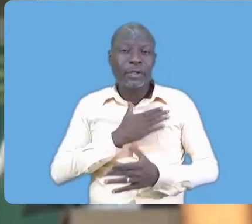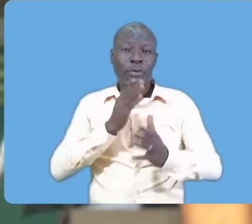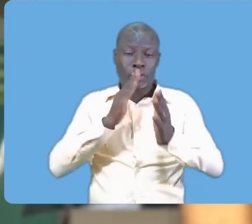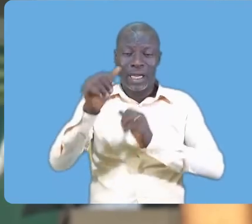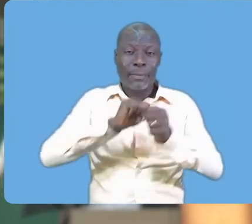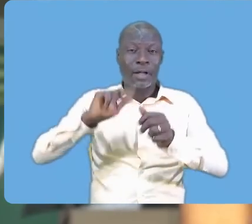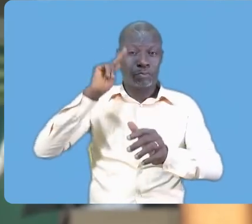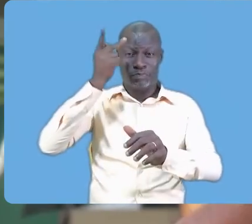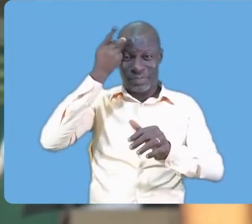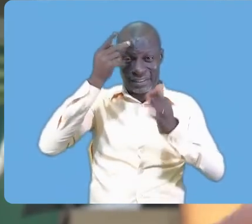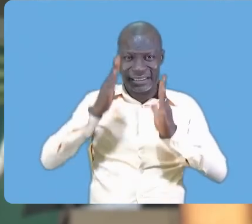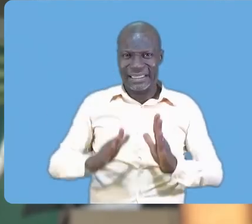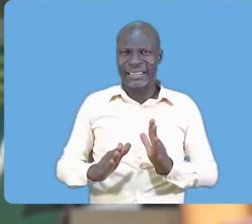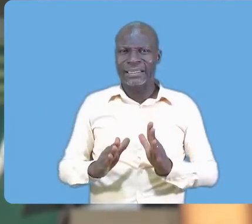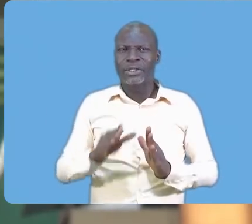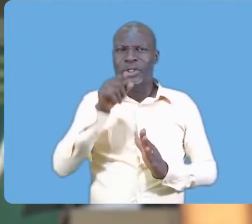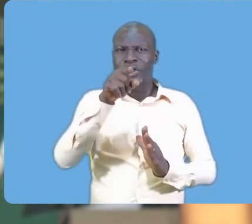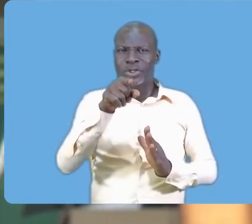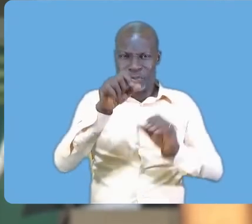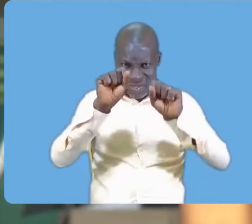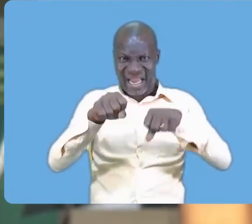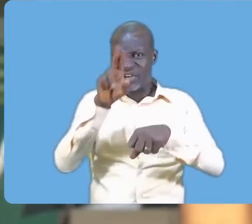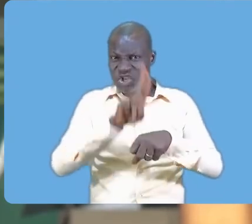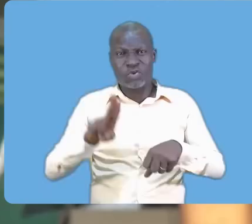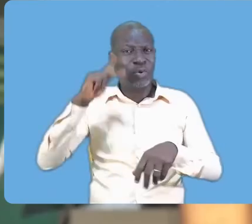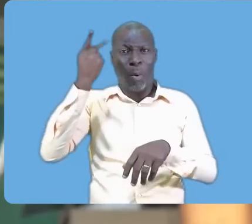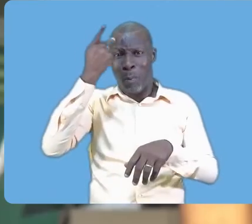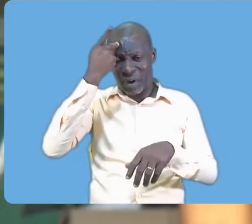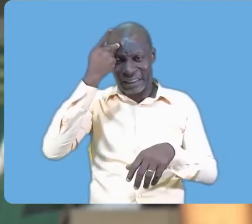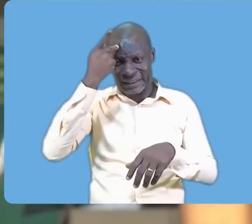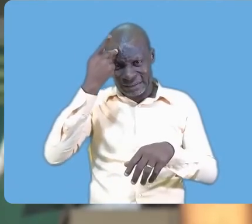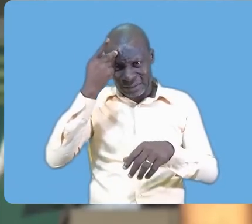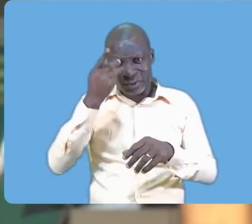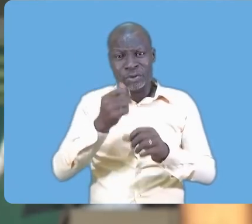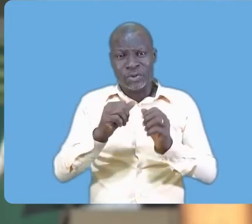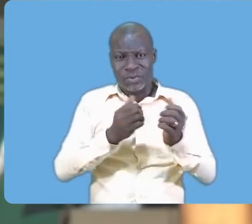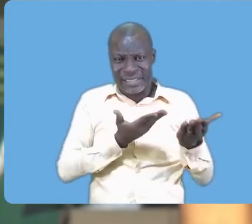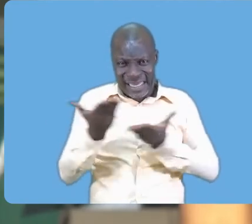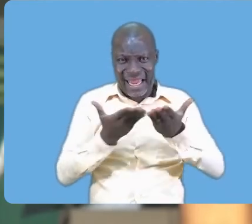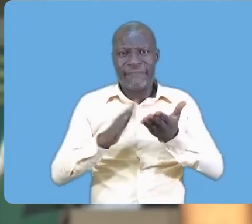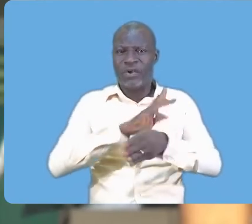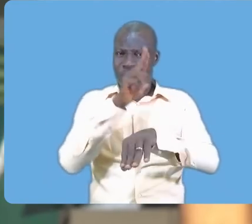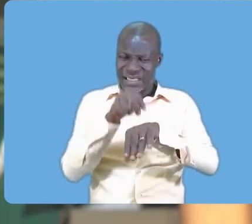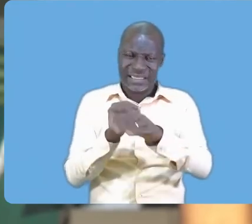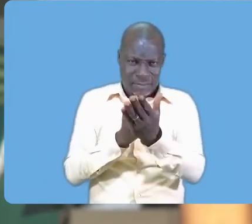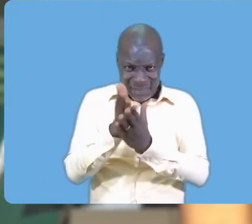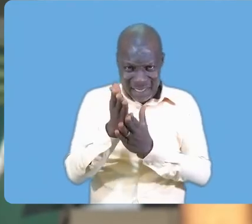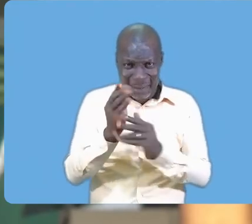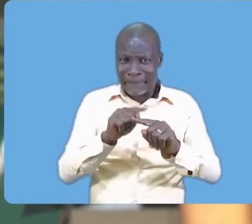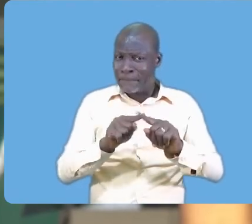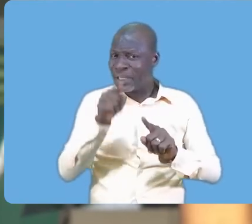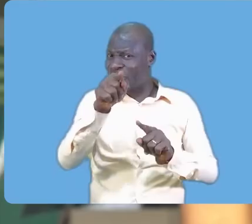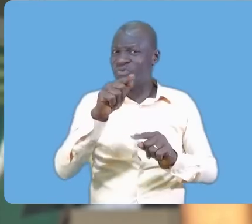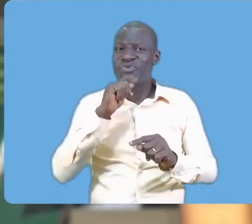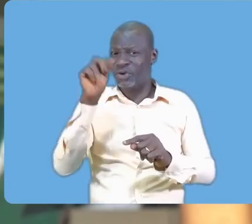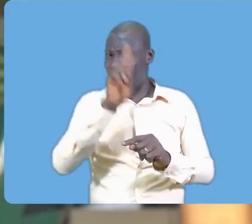politicians, say. Uber to me after politics, so as some woman. Ama nyankopo e hyira wo na mswa amfa saa kwan no so